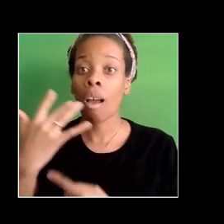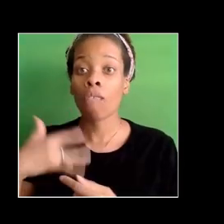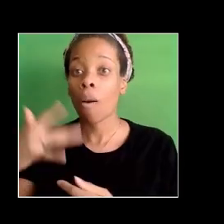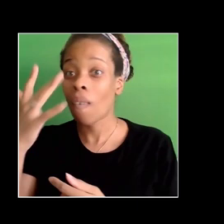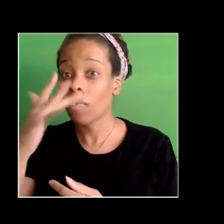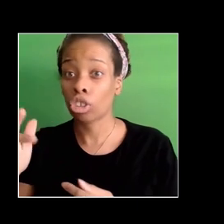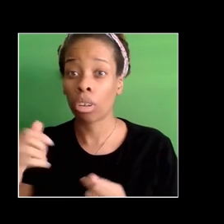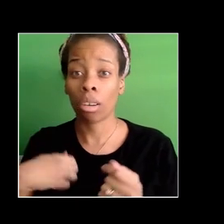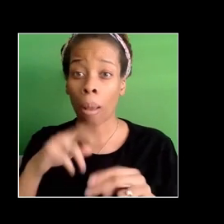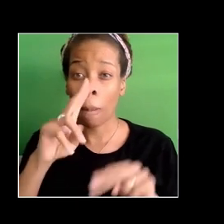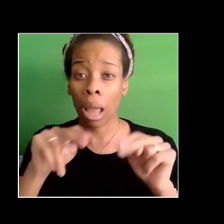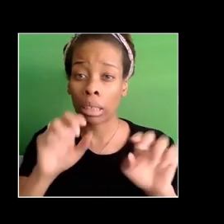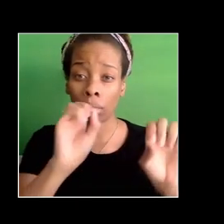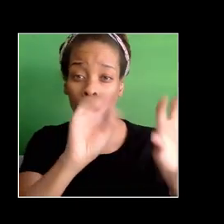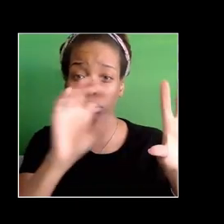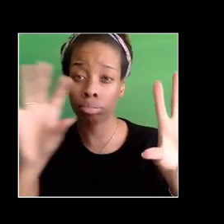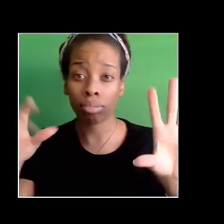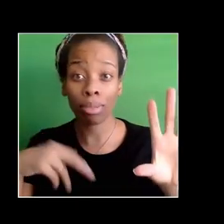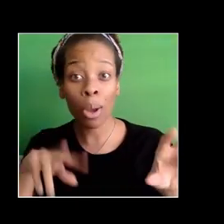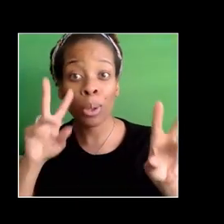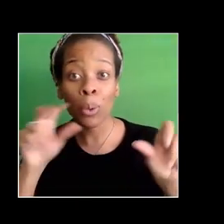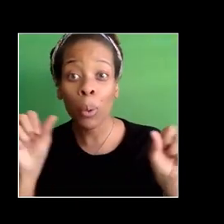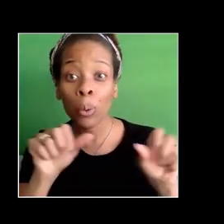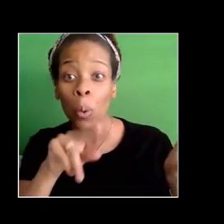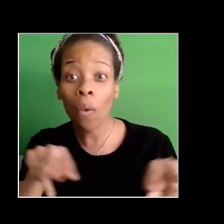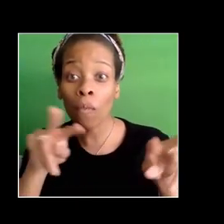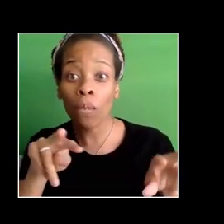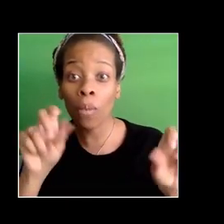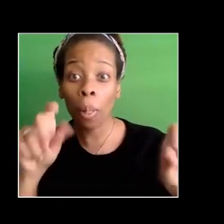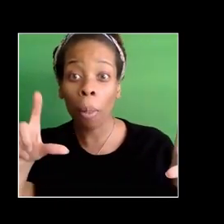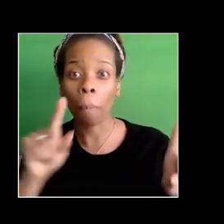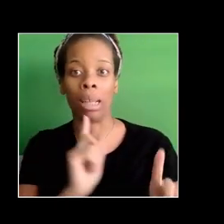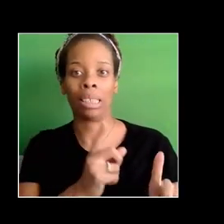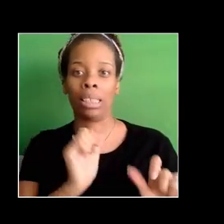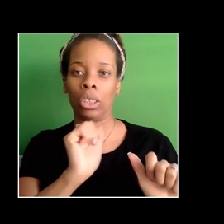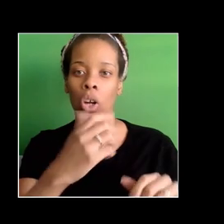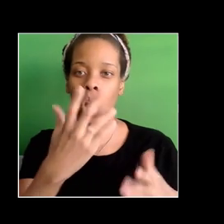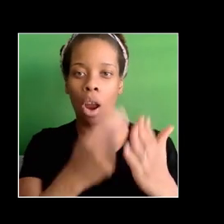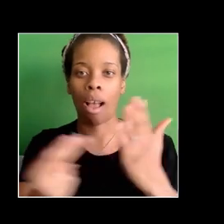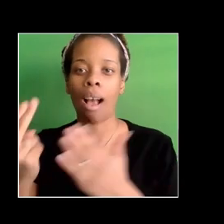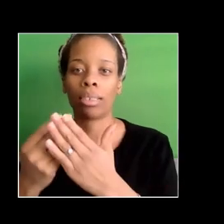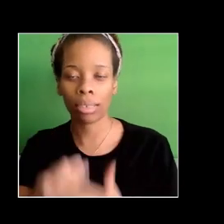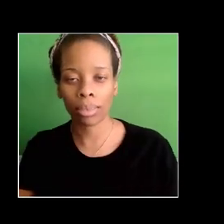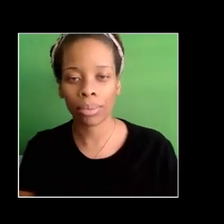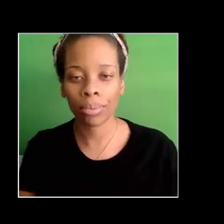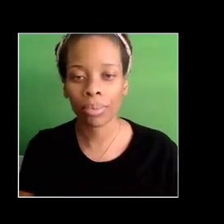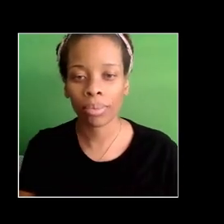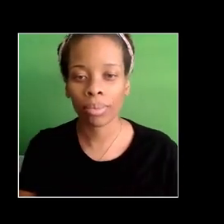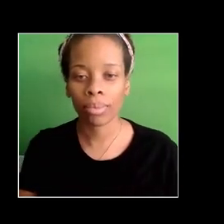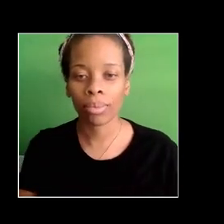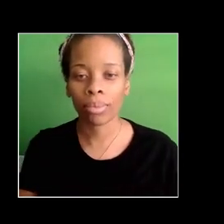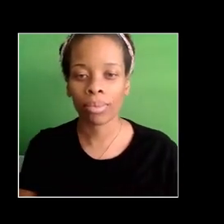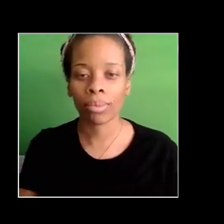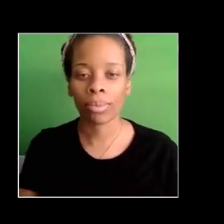just saw a glimpse of those on the short film that opened our conversation this evening. Our